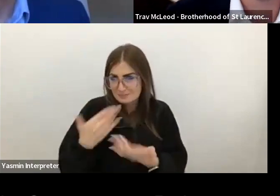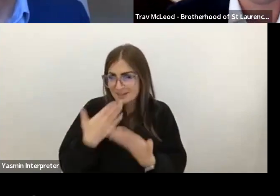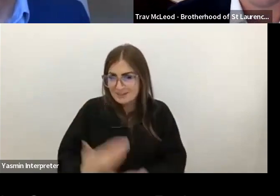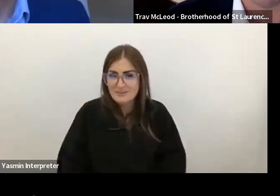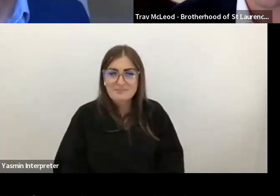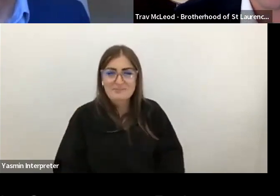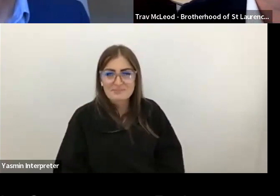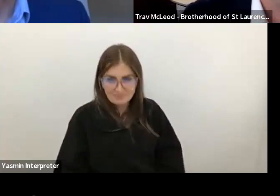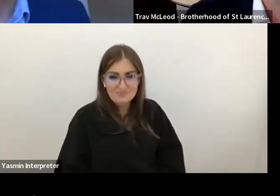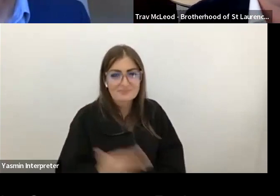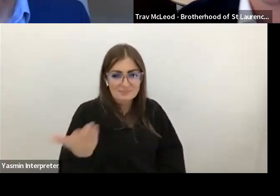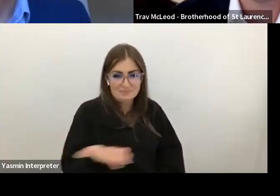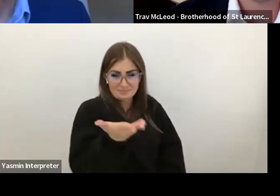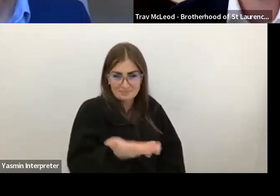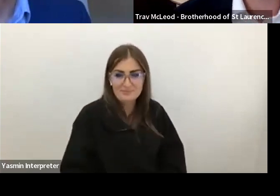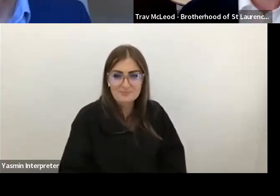much. Over to you, Deb.